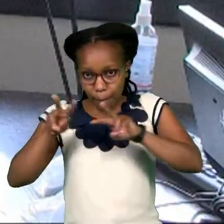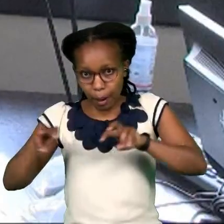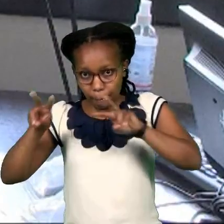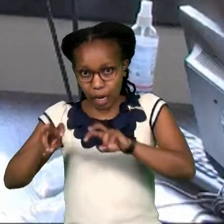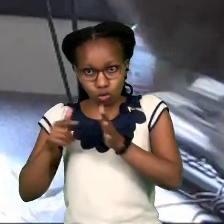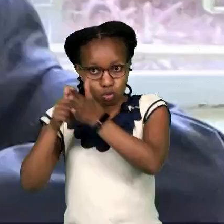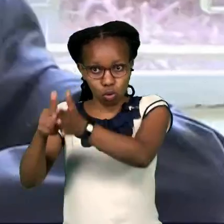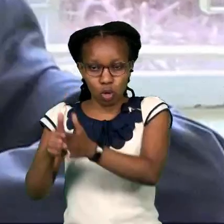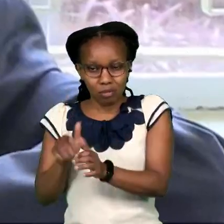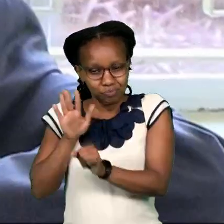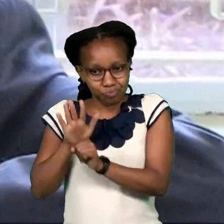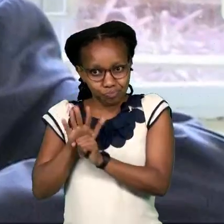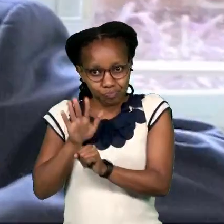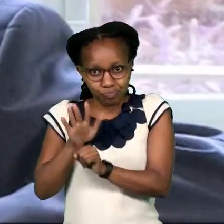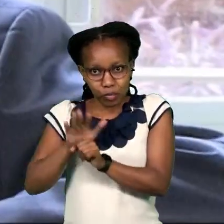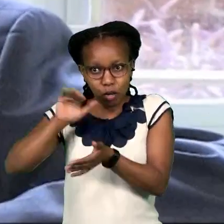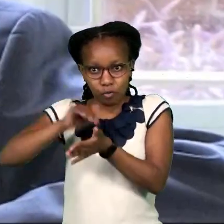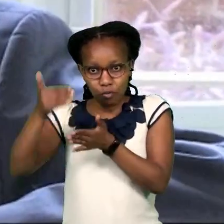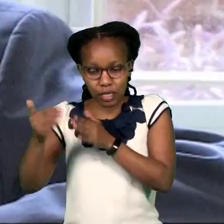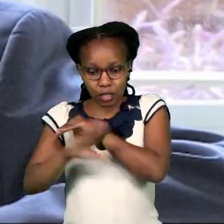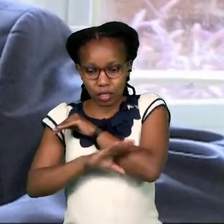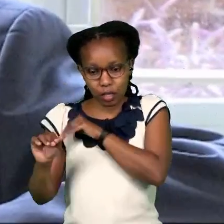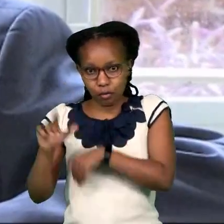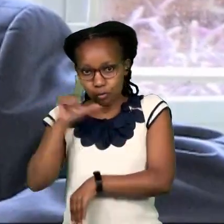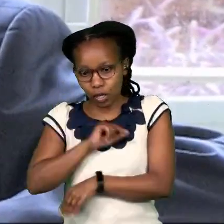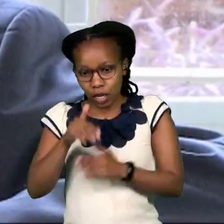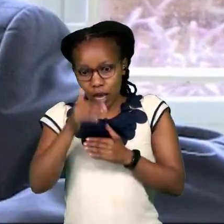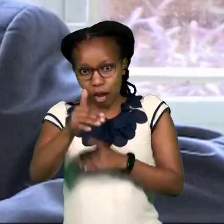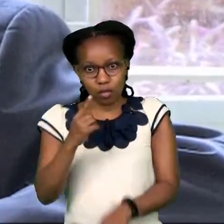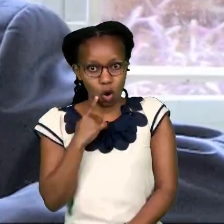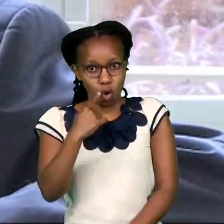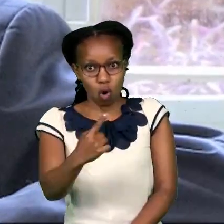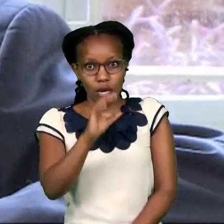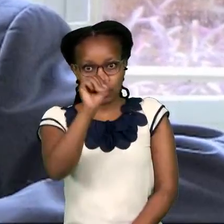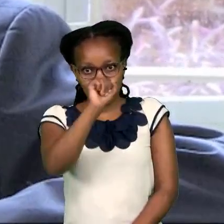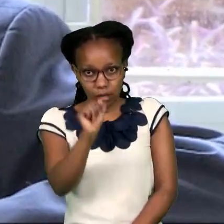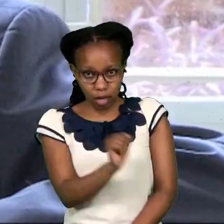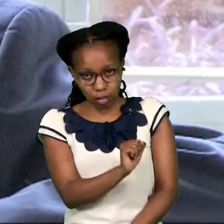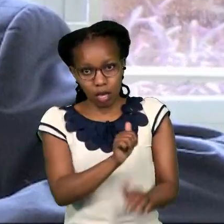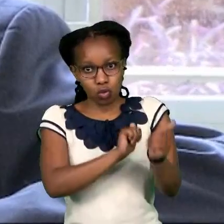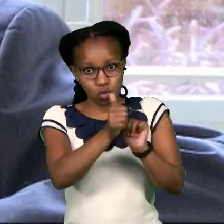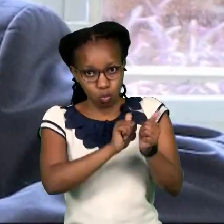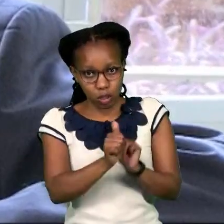revealed that millions of shillings were reported to have been embezzled following an order from the Sports Ministry in